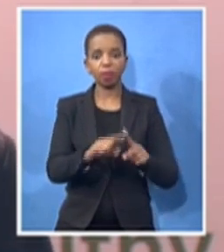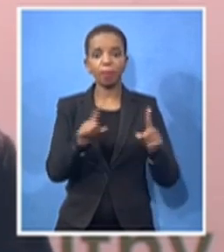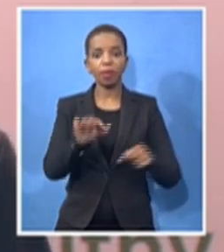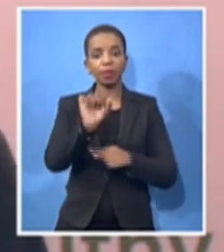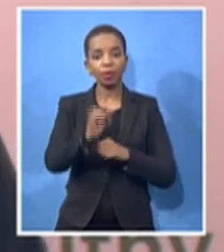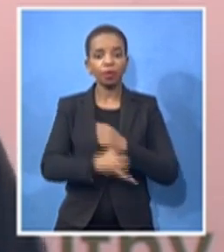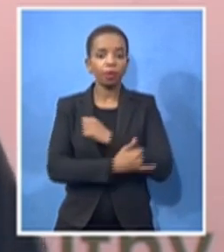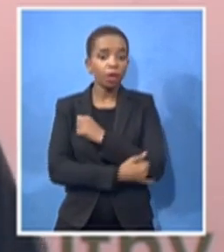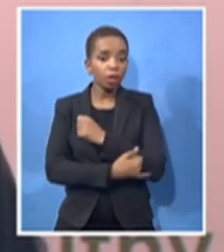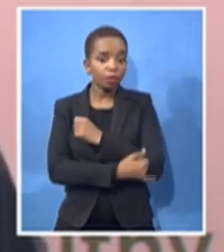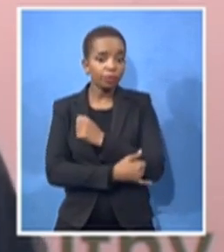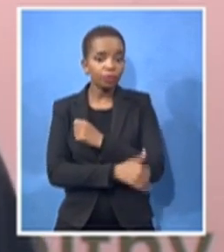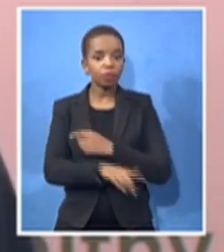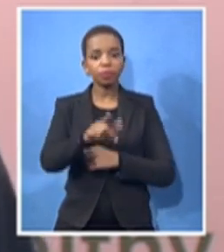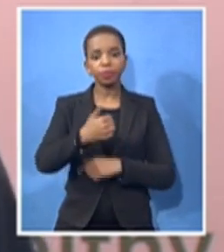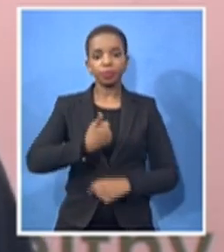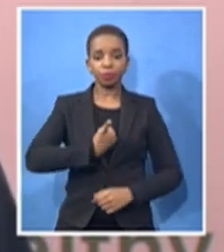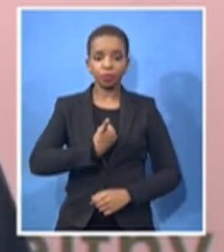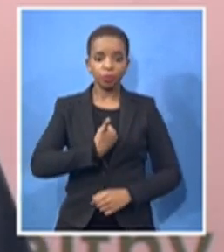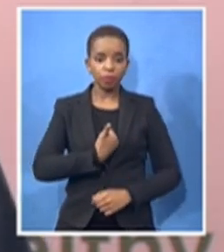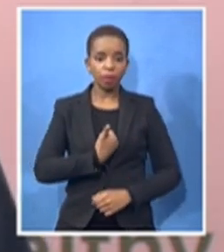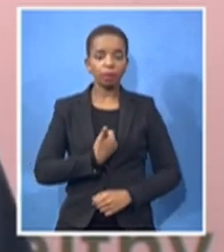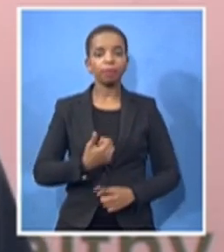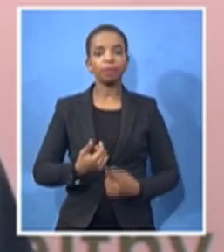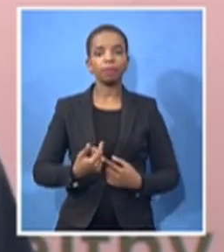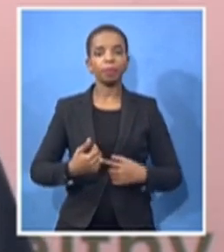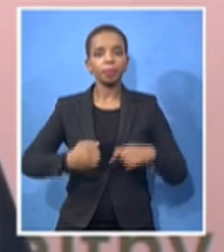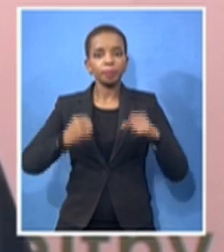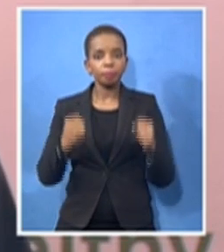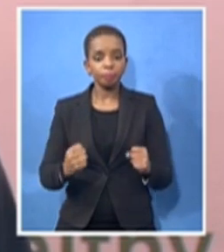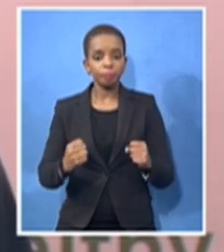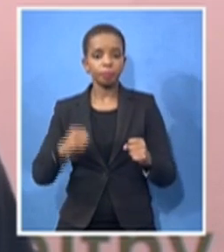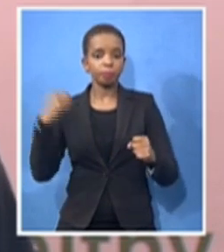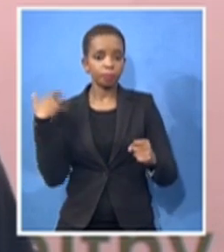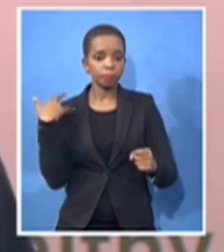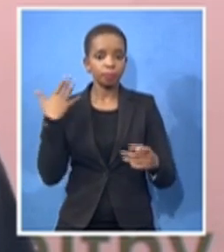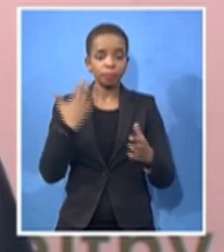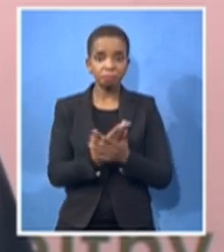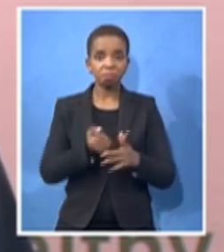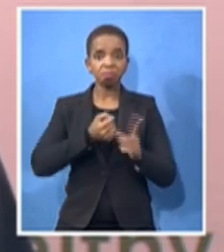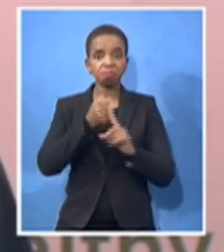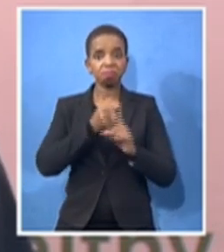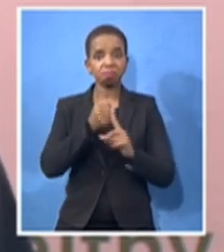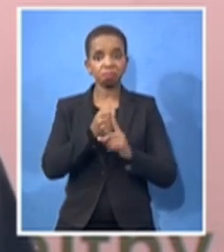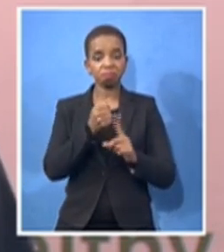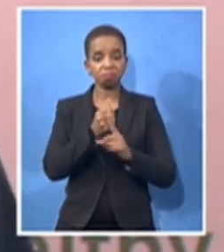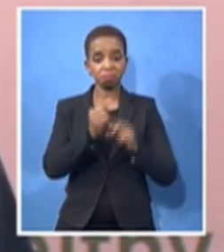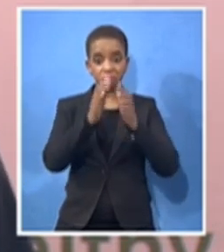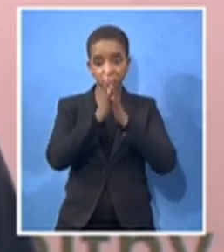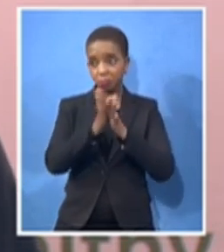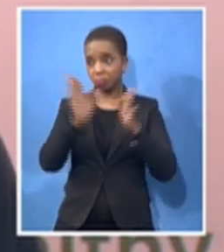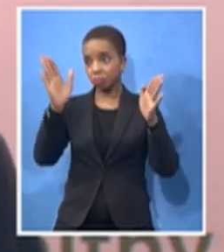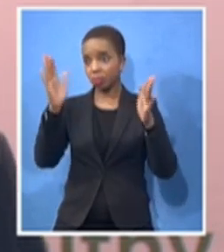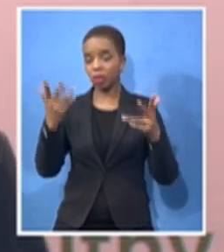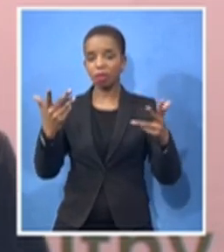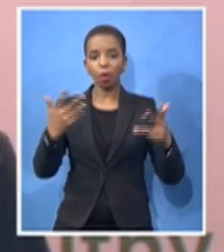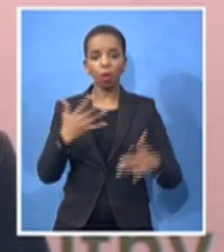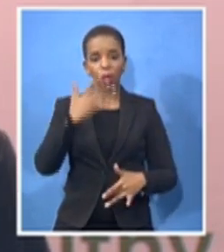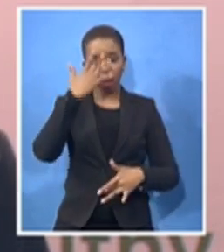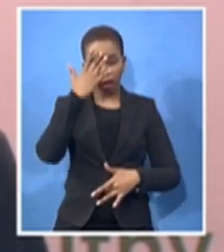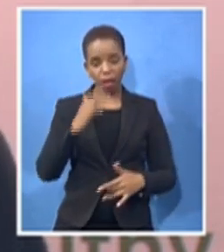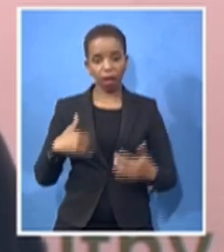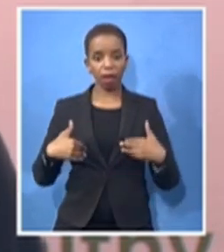strength in the broader fight against ill health and promotion of long life